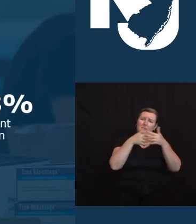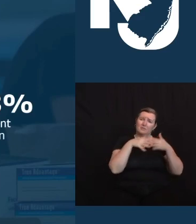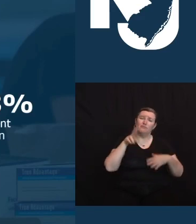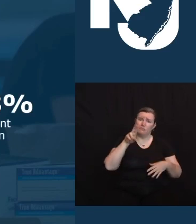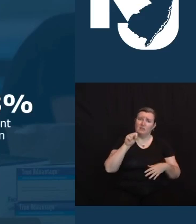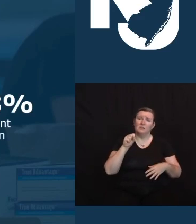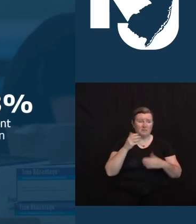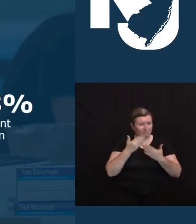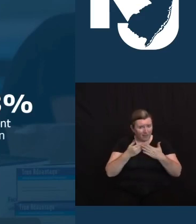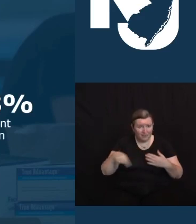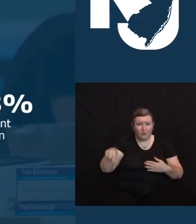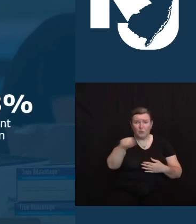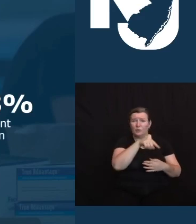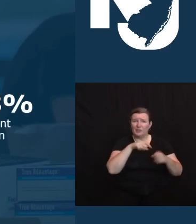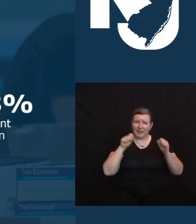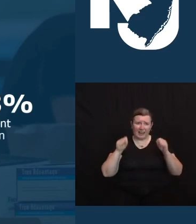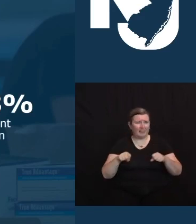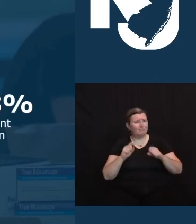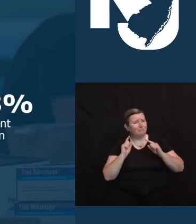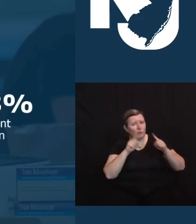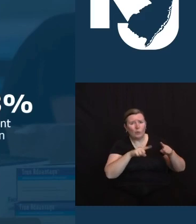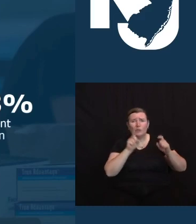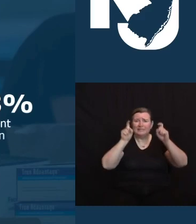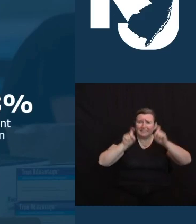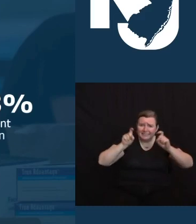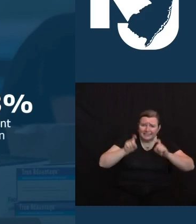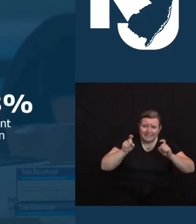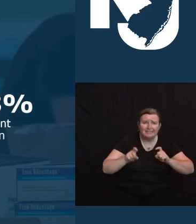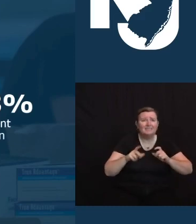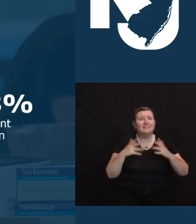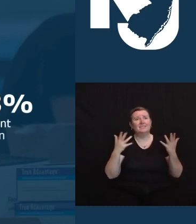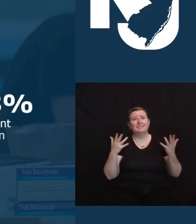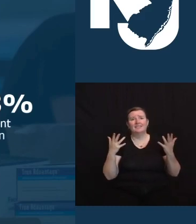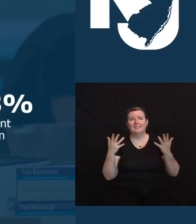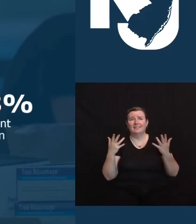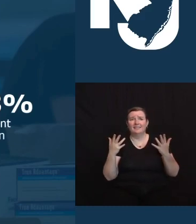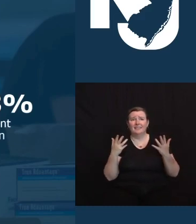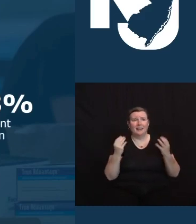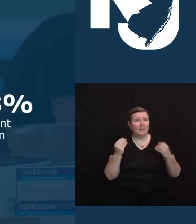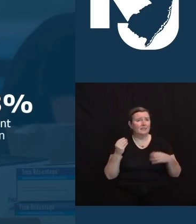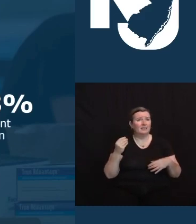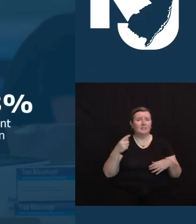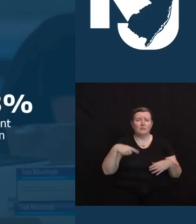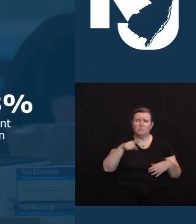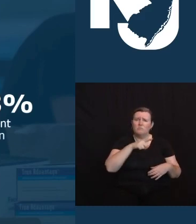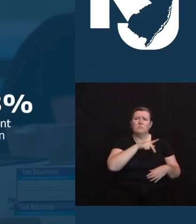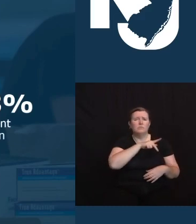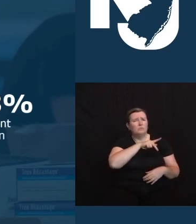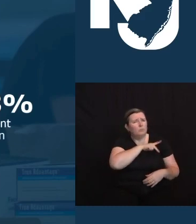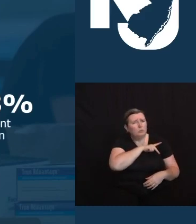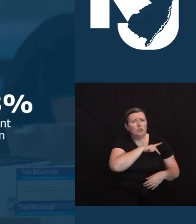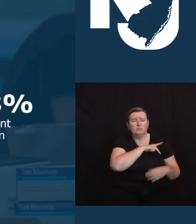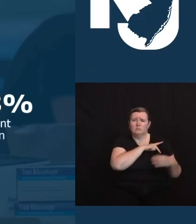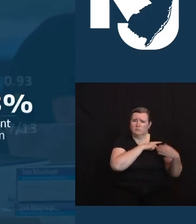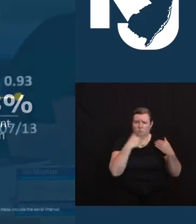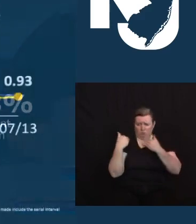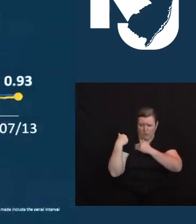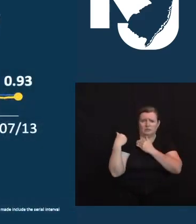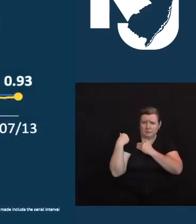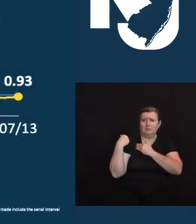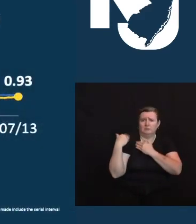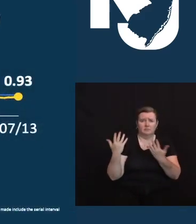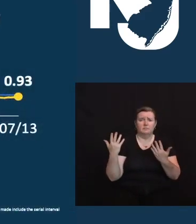needs for testing on a daily basis, and also the great personal responsibility that millions of you have taken. Our rate